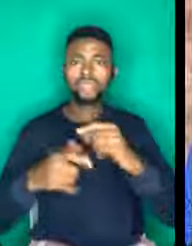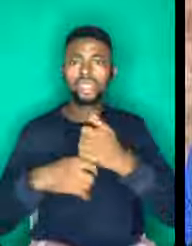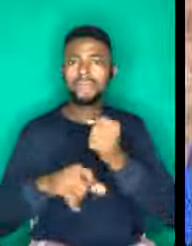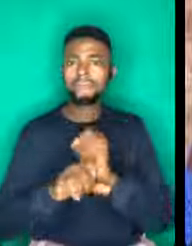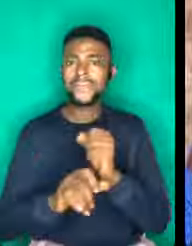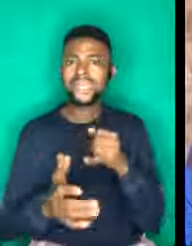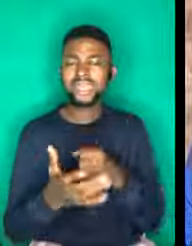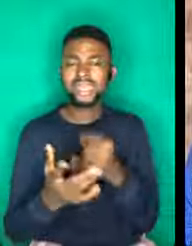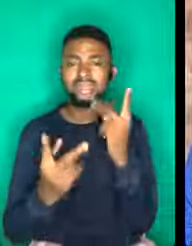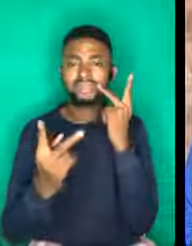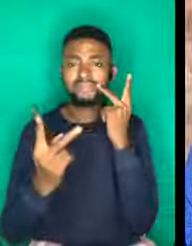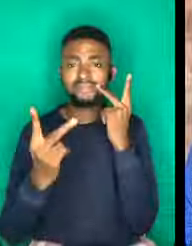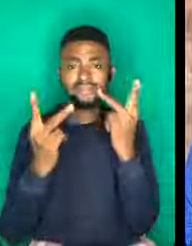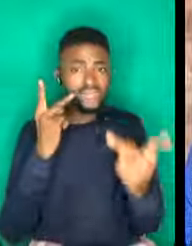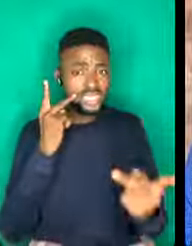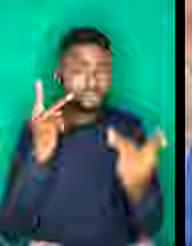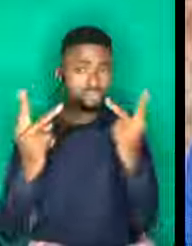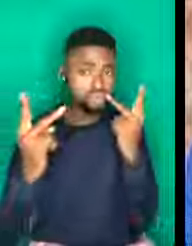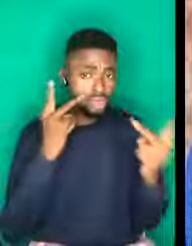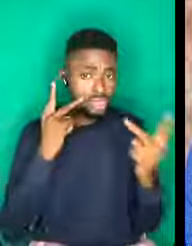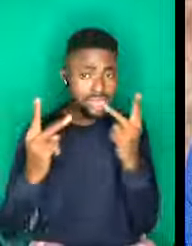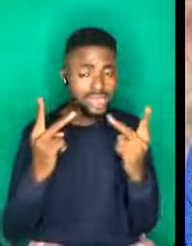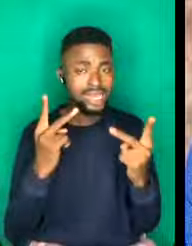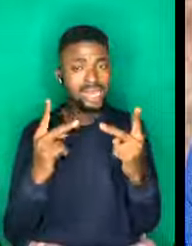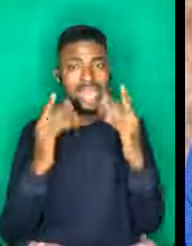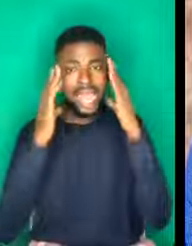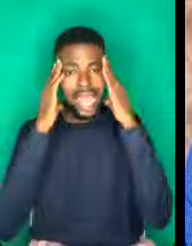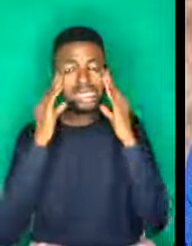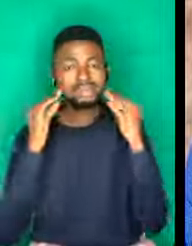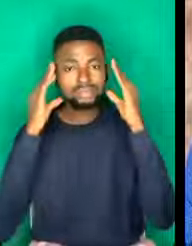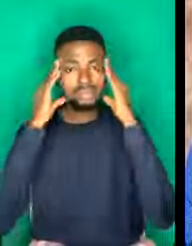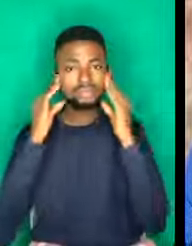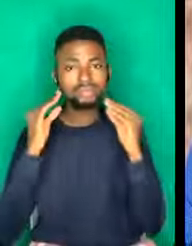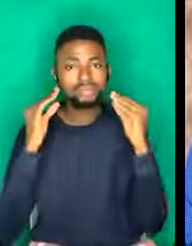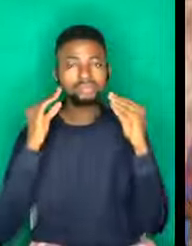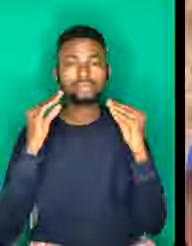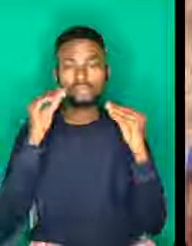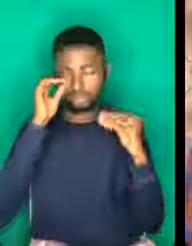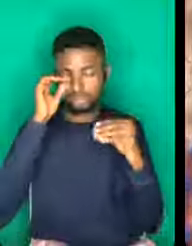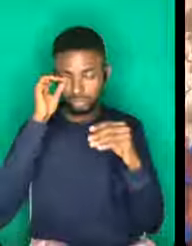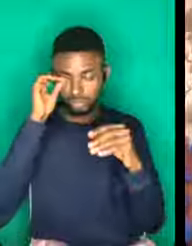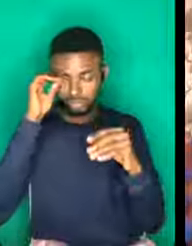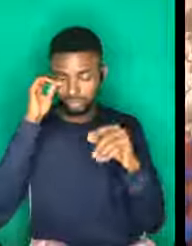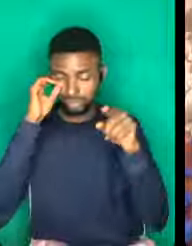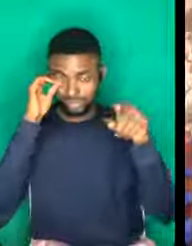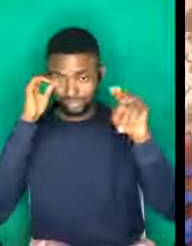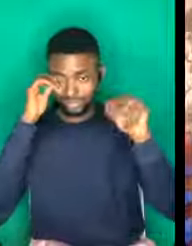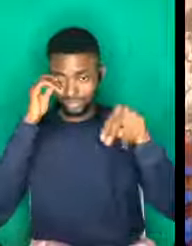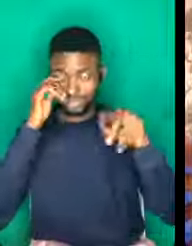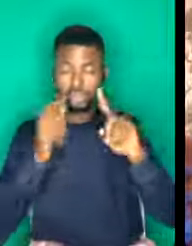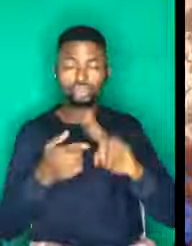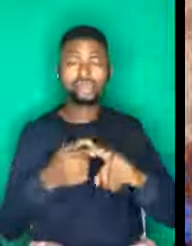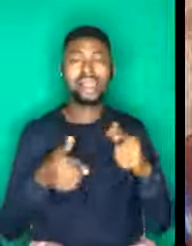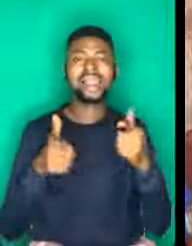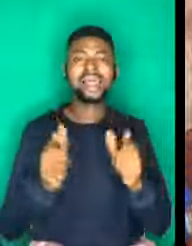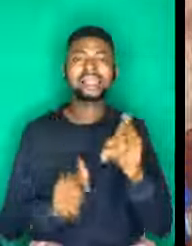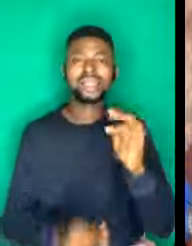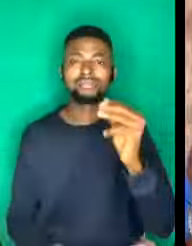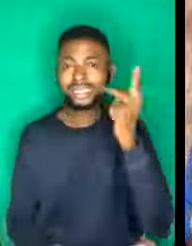visible experience. A visible experience in terms of you have to let them see,